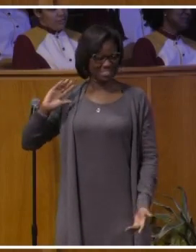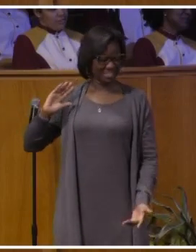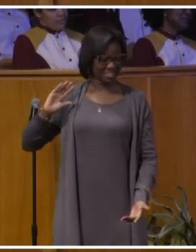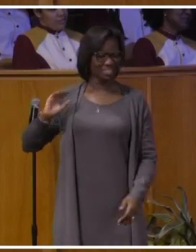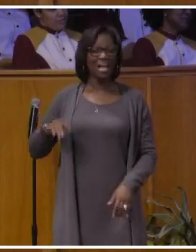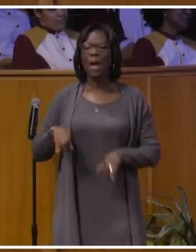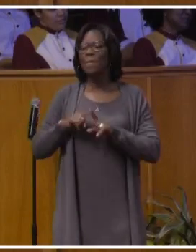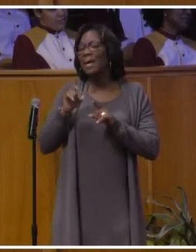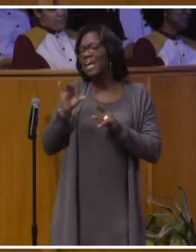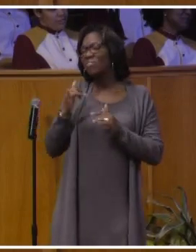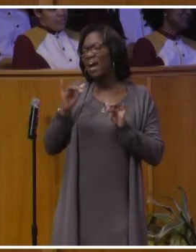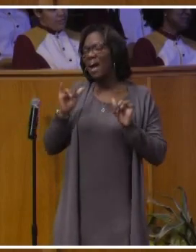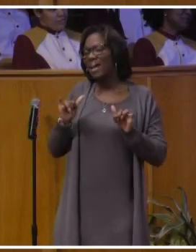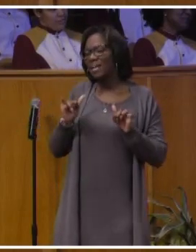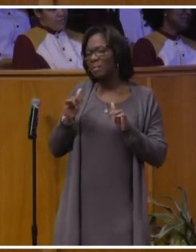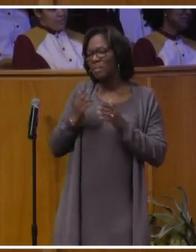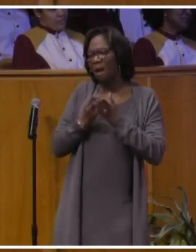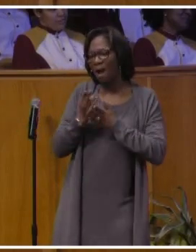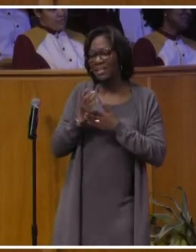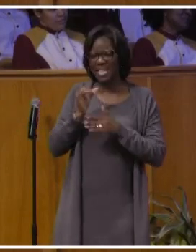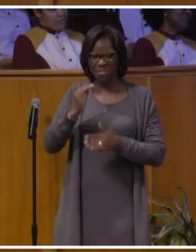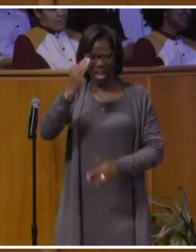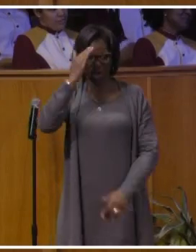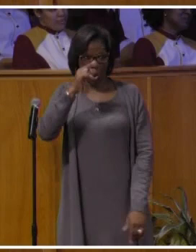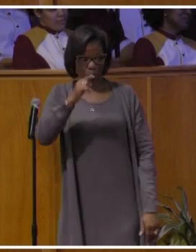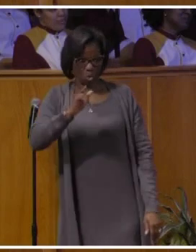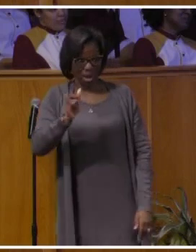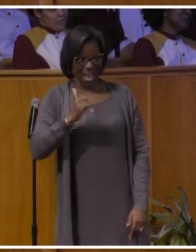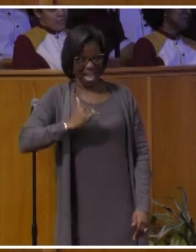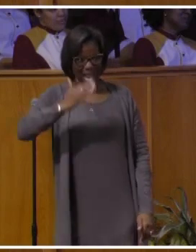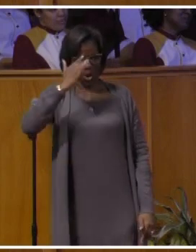And if I know you like I know me,